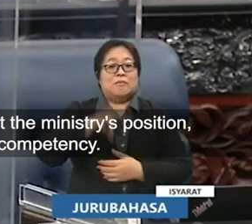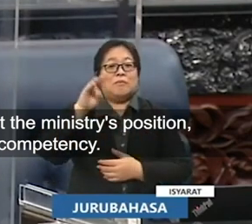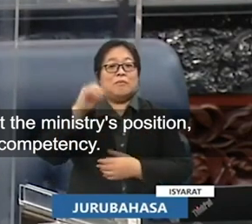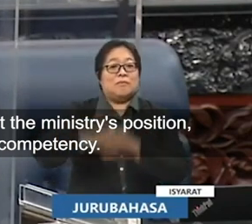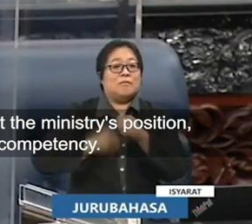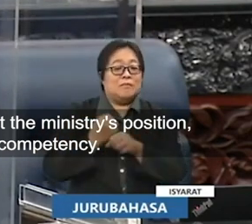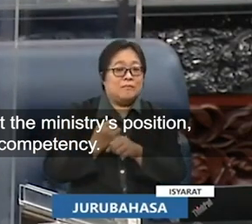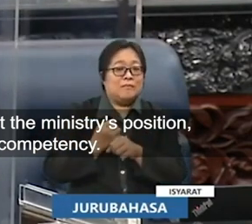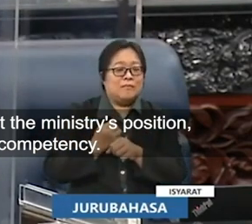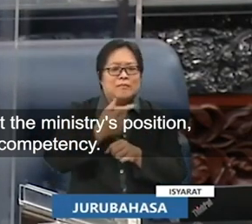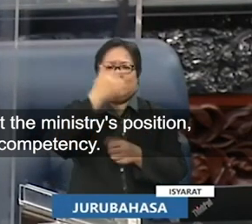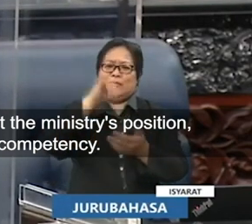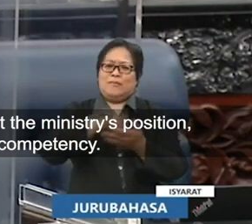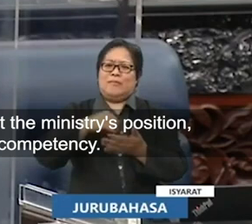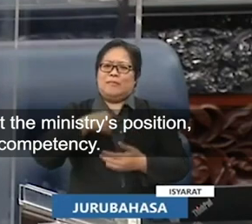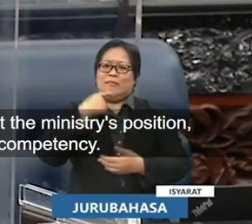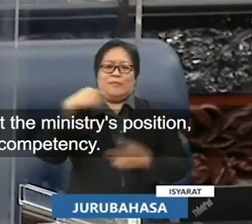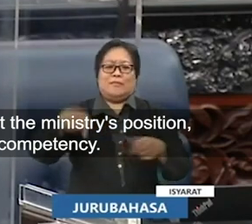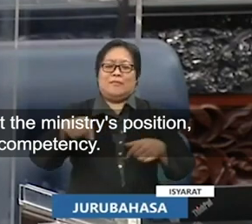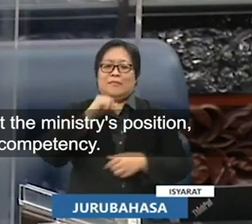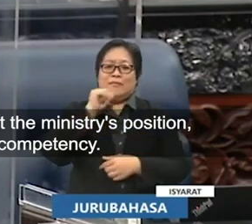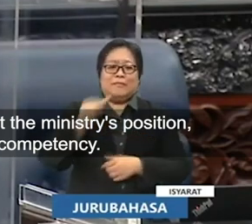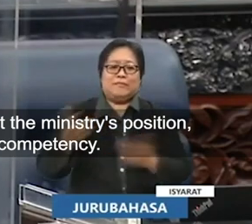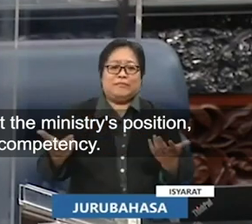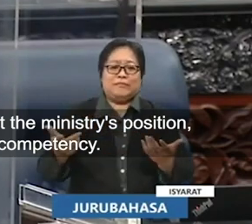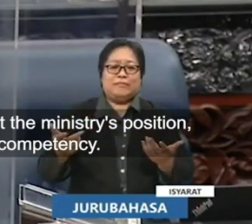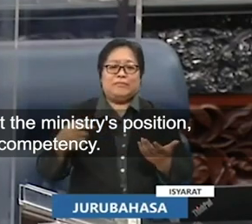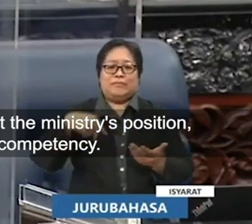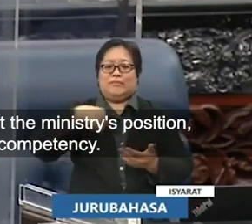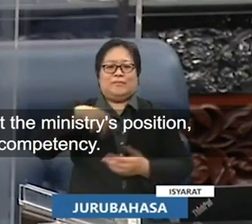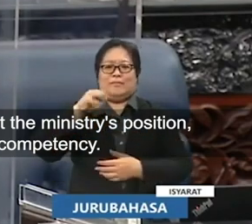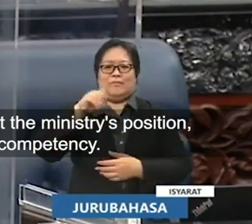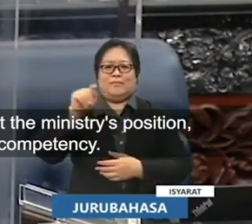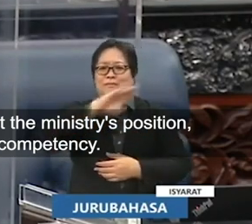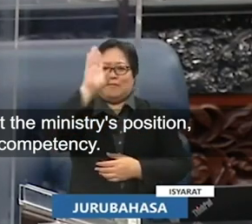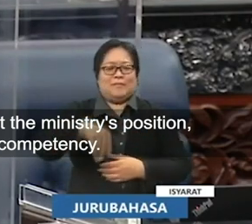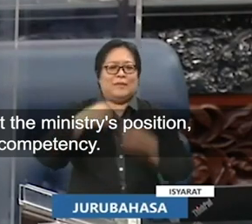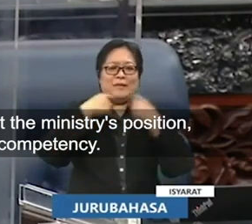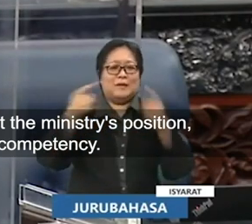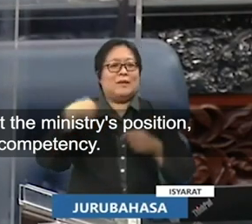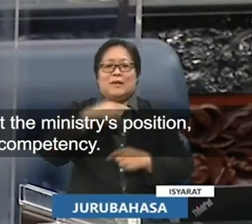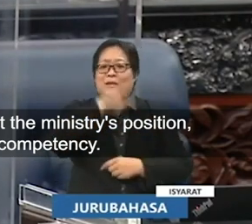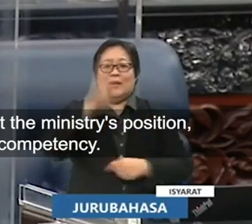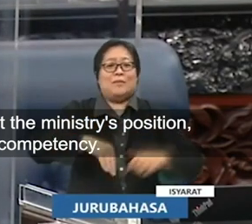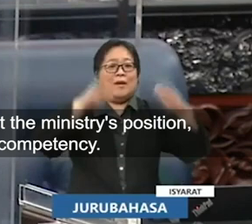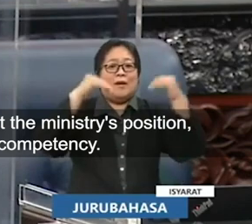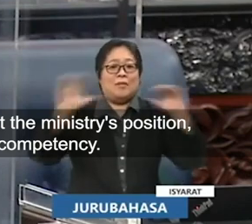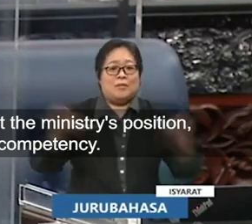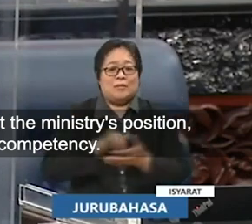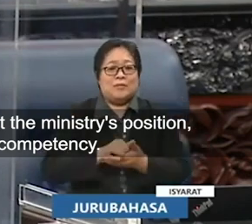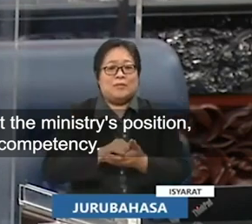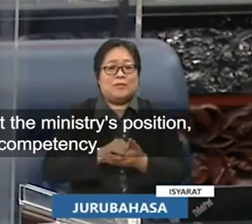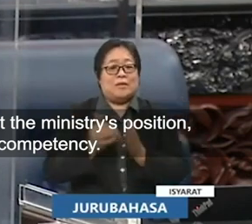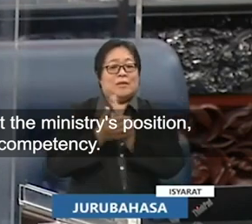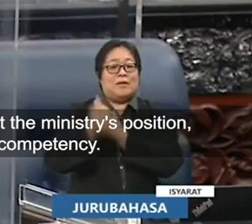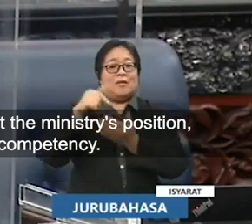tahun. Jadi sebab itulah saya kata, ini bukan pendirian MOT. Dan kita tak berhajat pun tukar kerana kompetensi